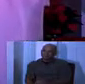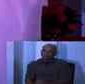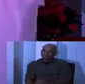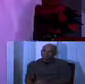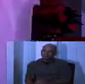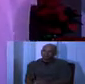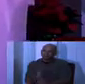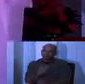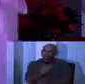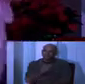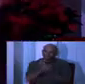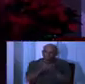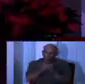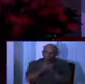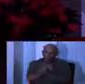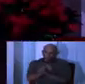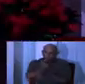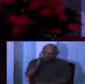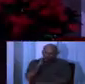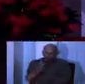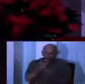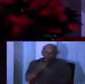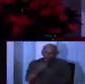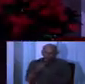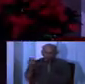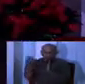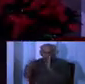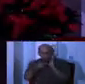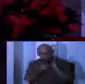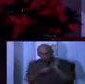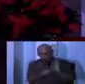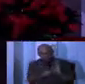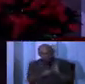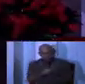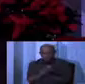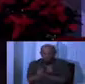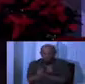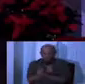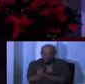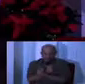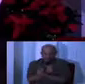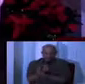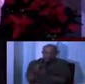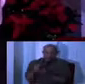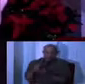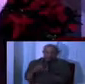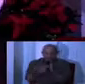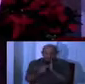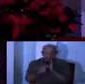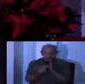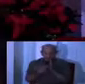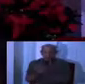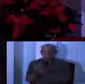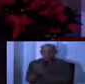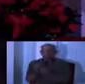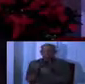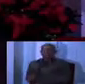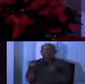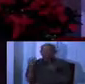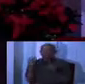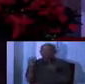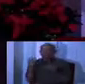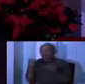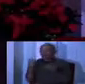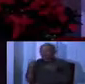Almighty and loving God, we thank you for your demonstration of love. Demonstrated through so many,